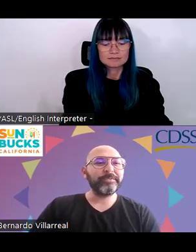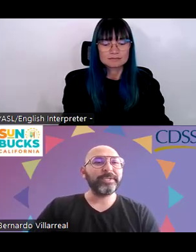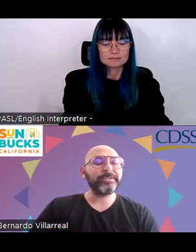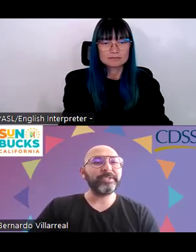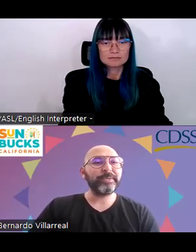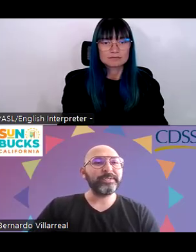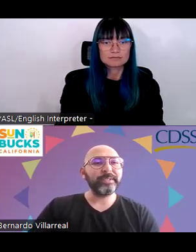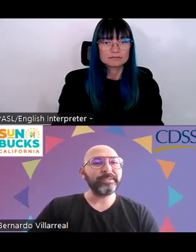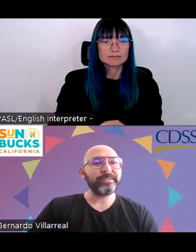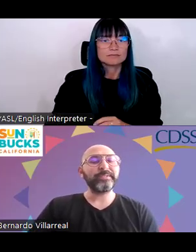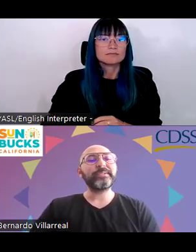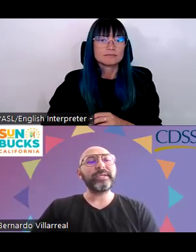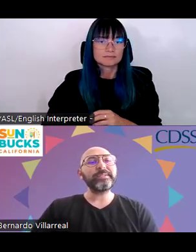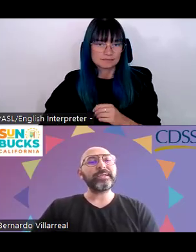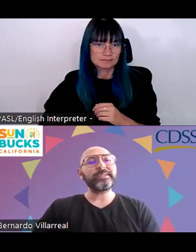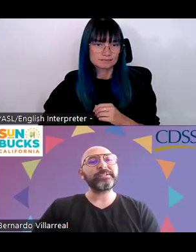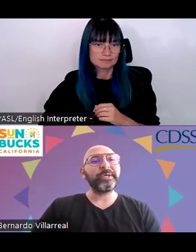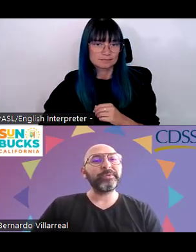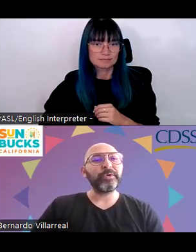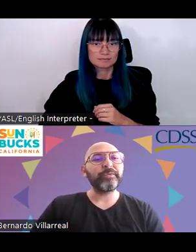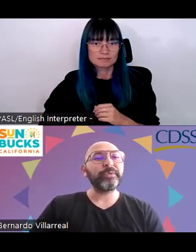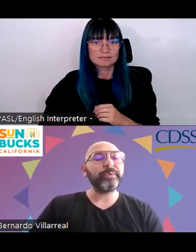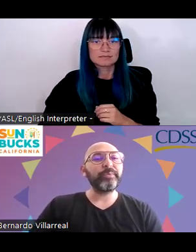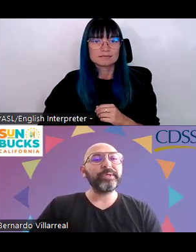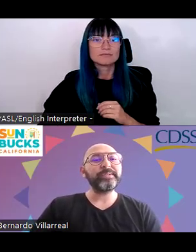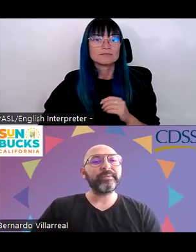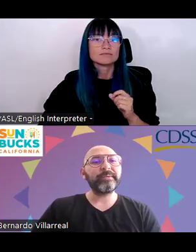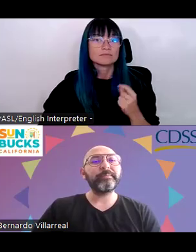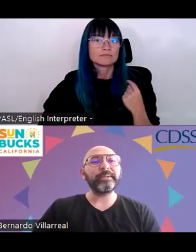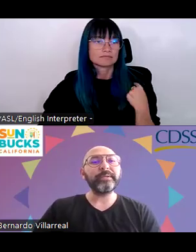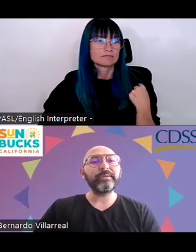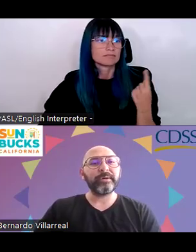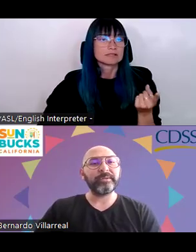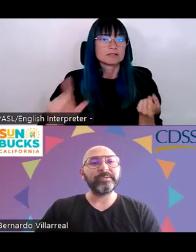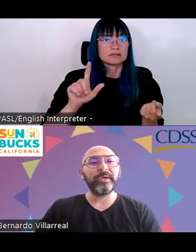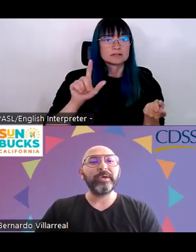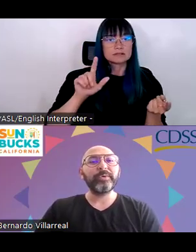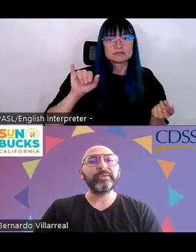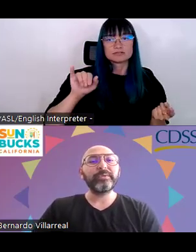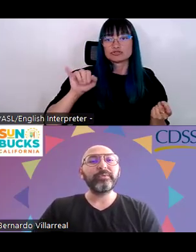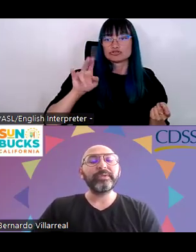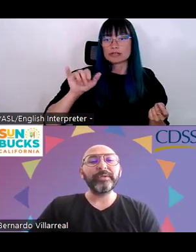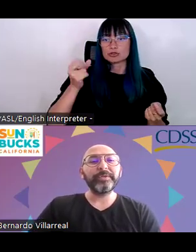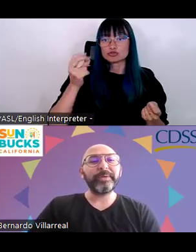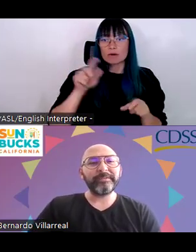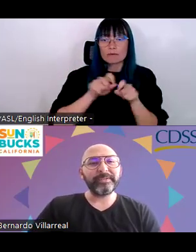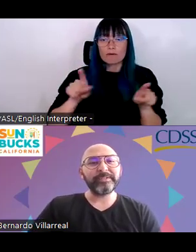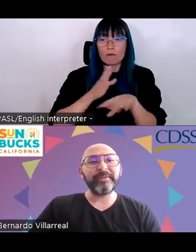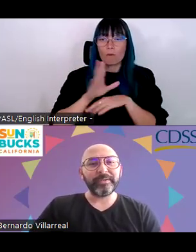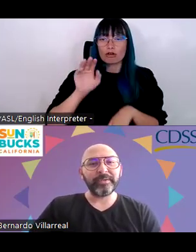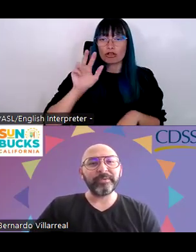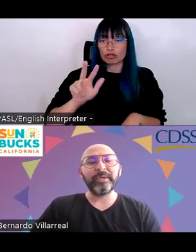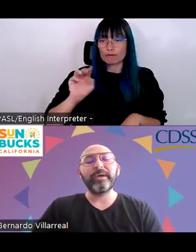As of July 12, 2026, CDSS has mailed over 3.7 million cards with a